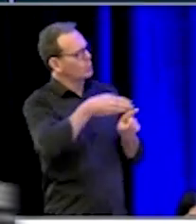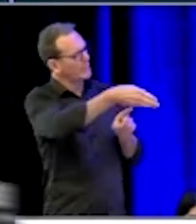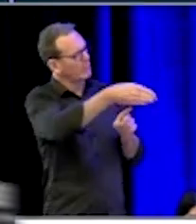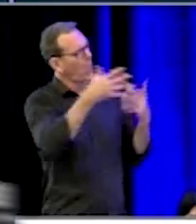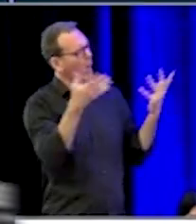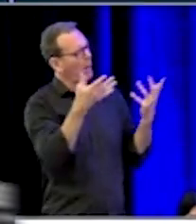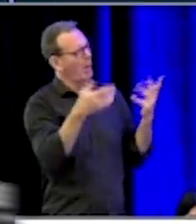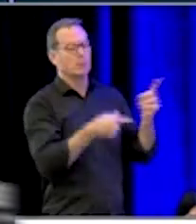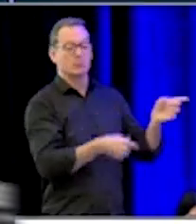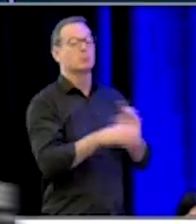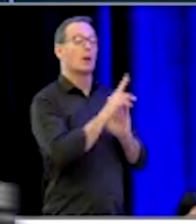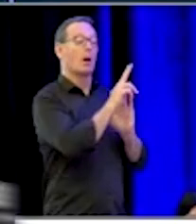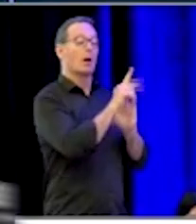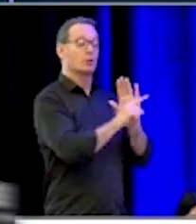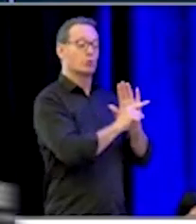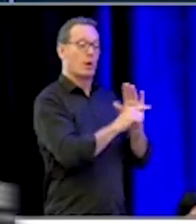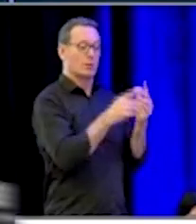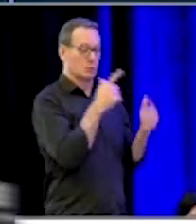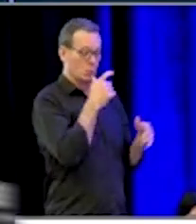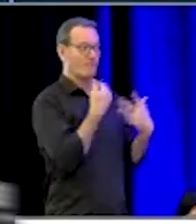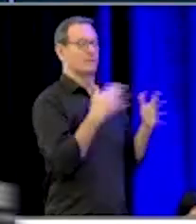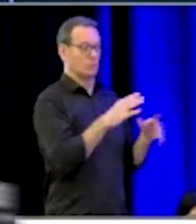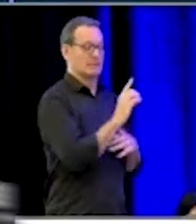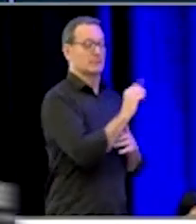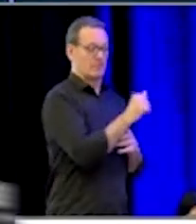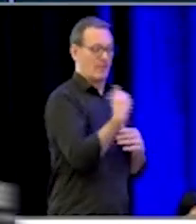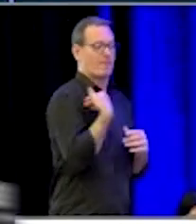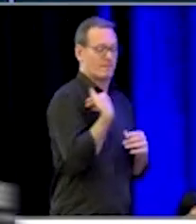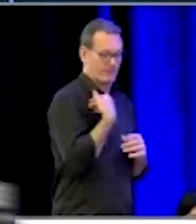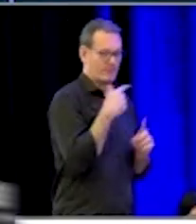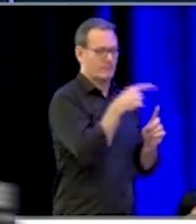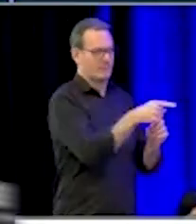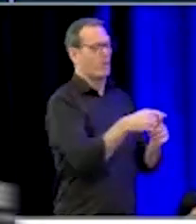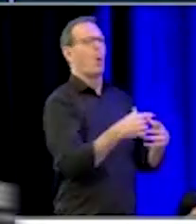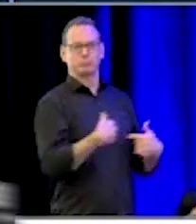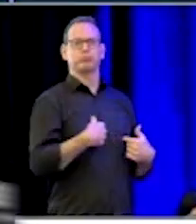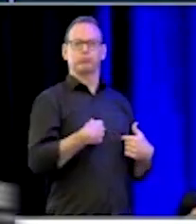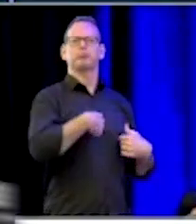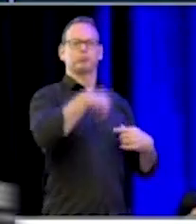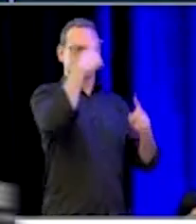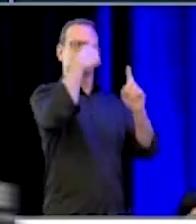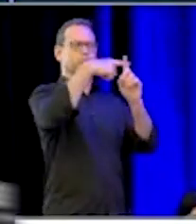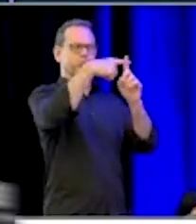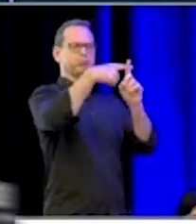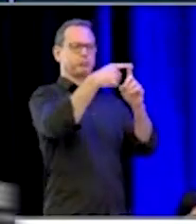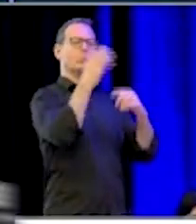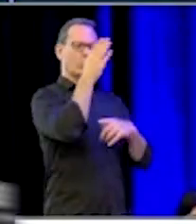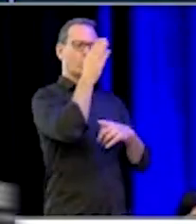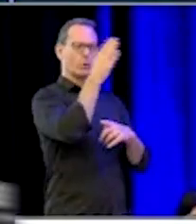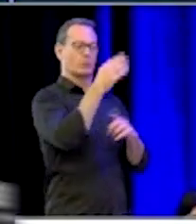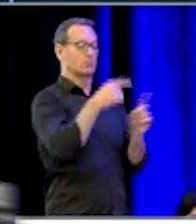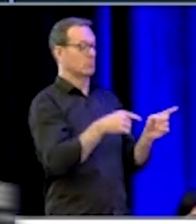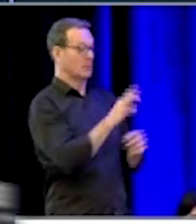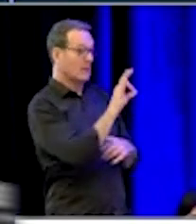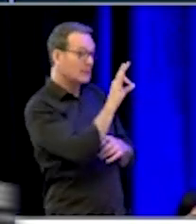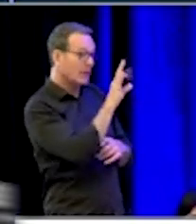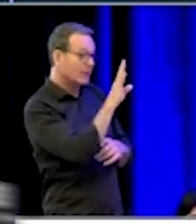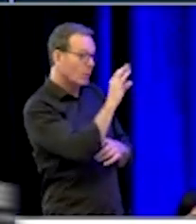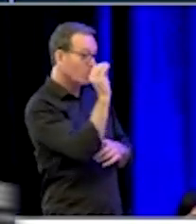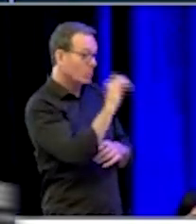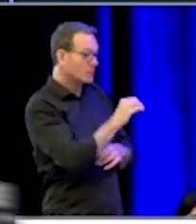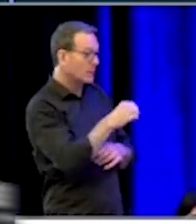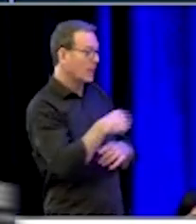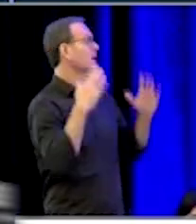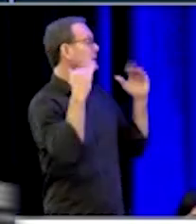who have disabilities are fairly optimistic in their career goals. 94% expect to find employment in